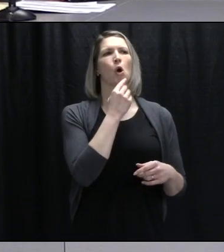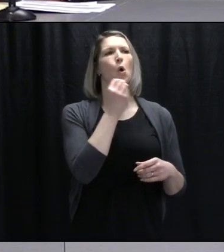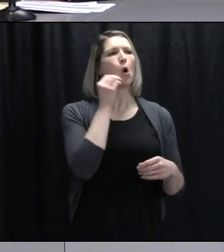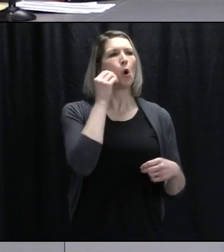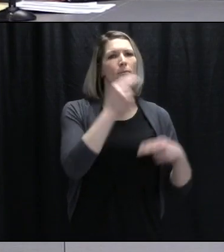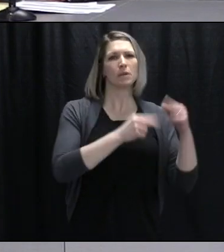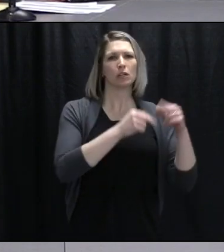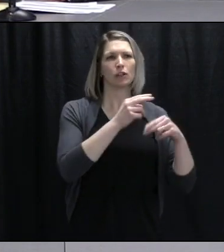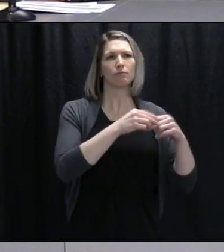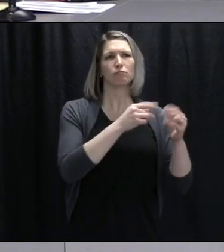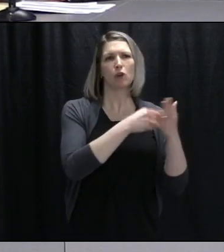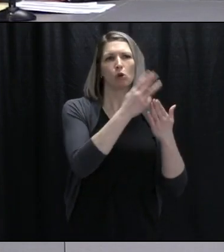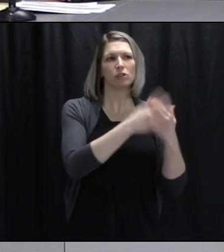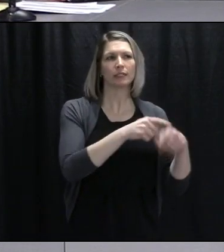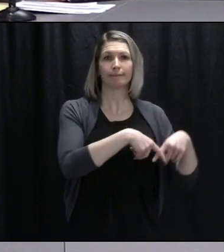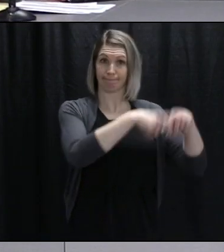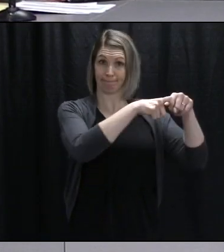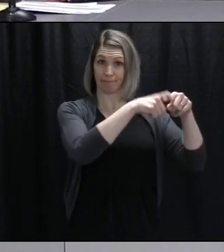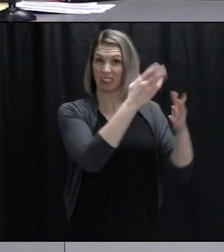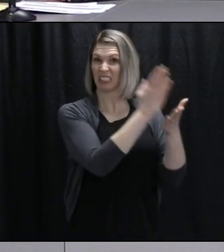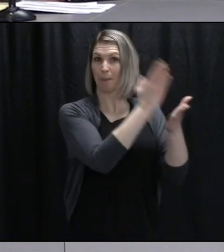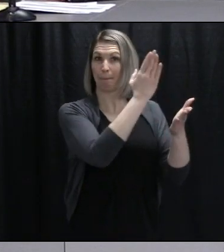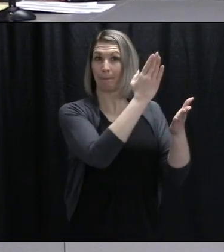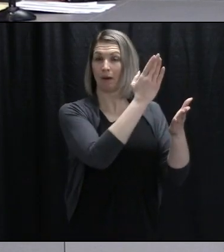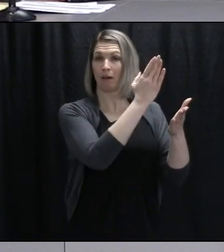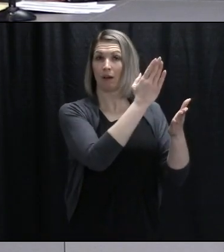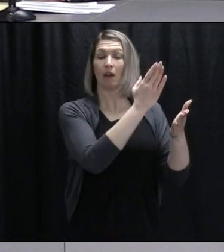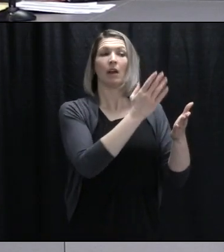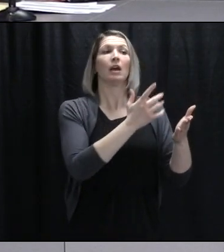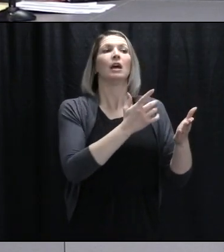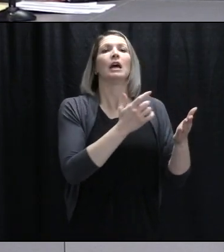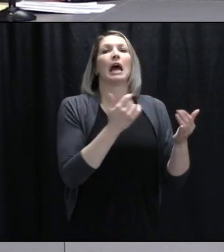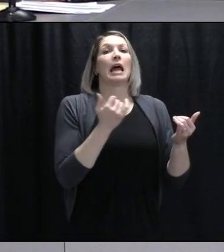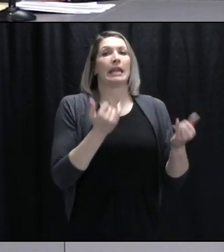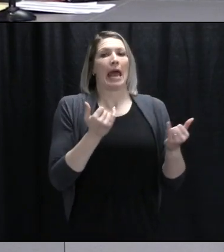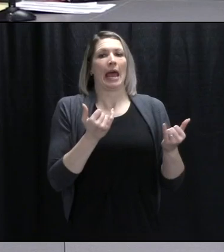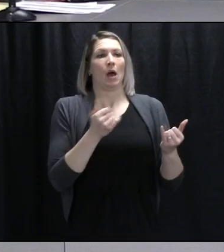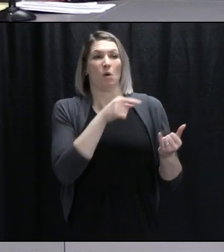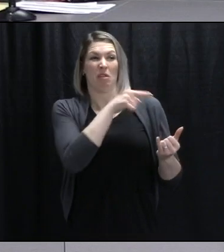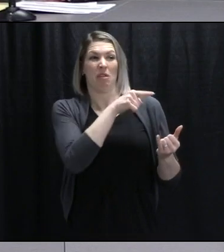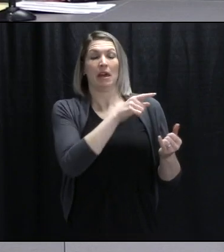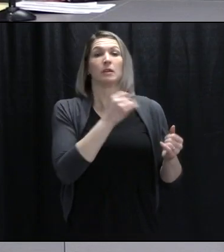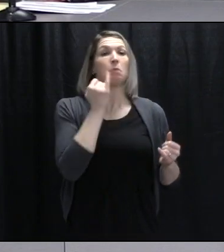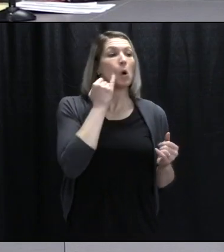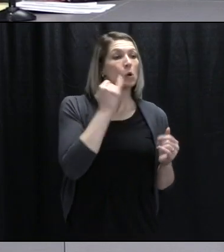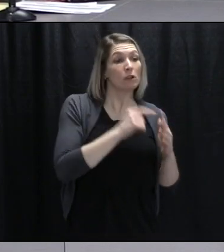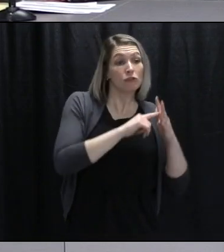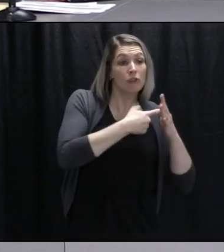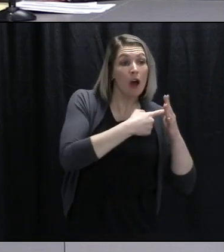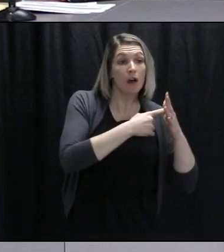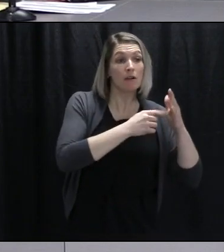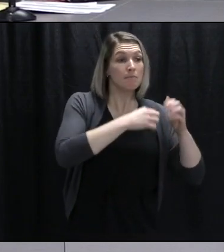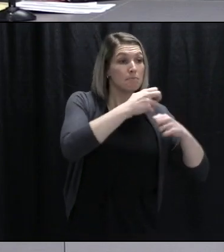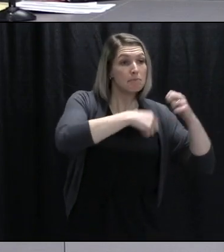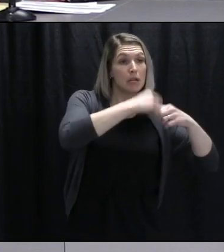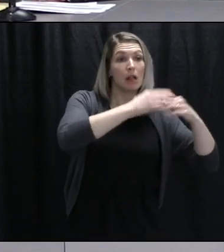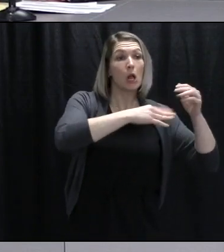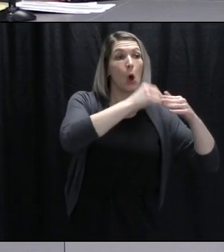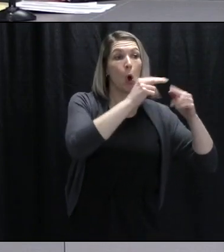projects. So now projects can be completed, but there can be no new starts. Is the government here considering any changes to previous